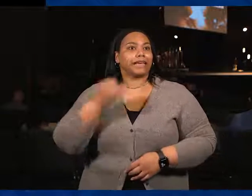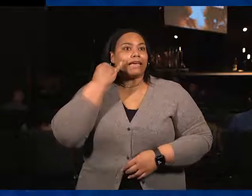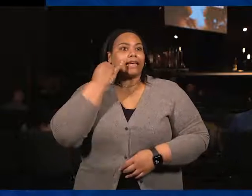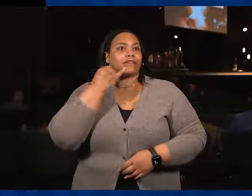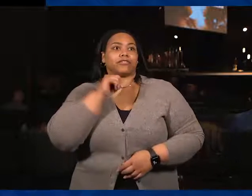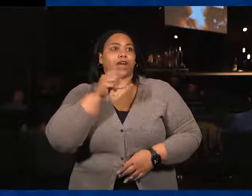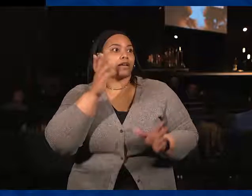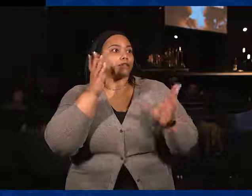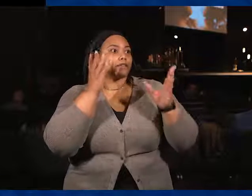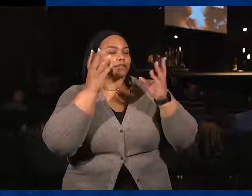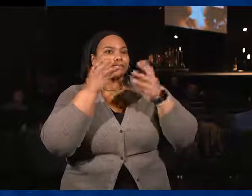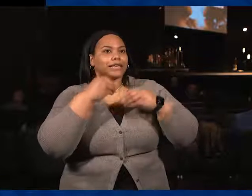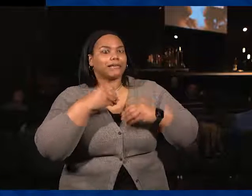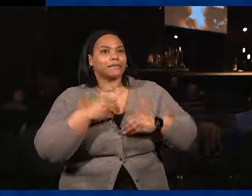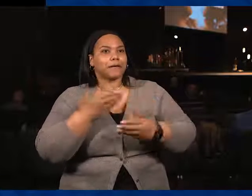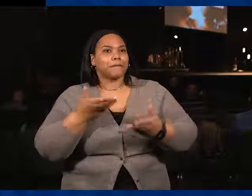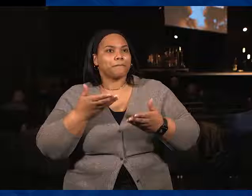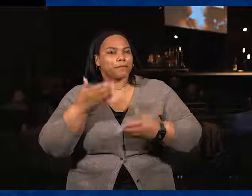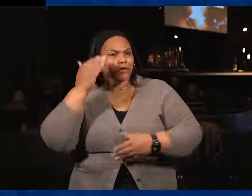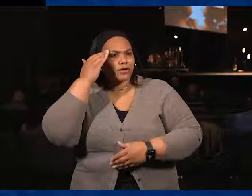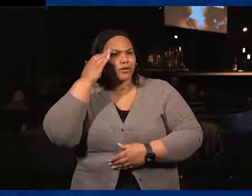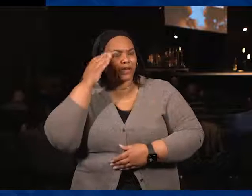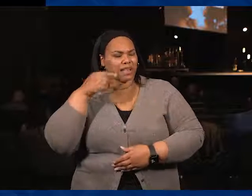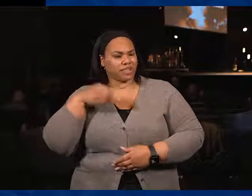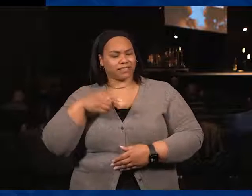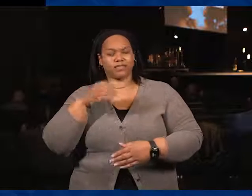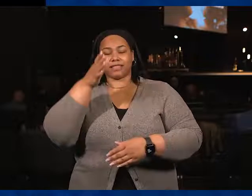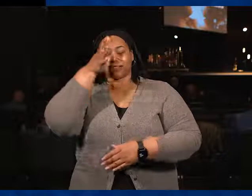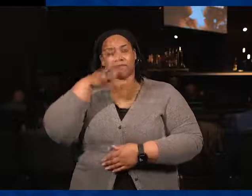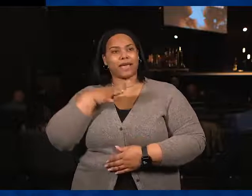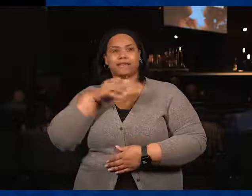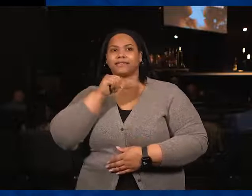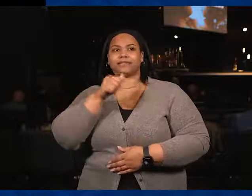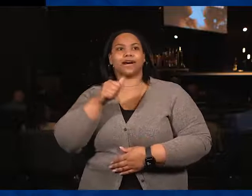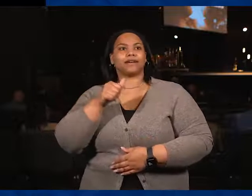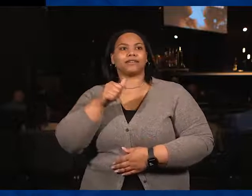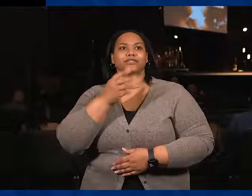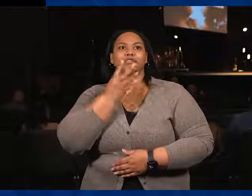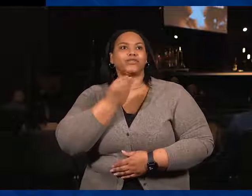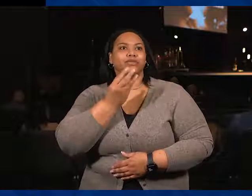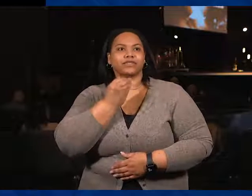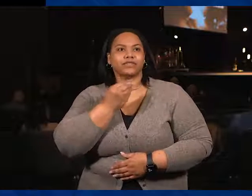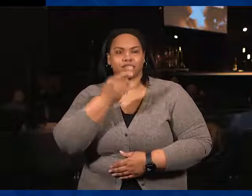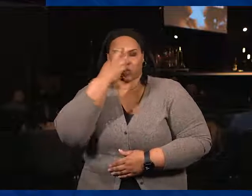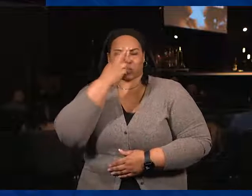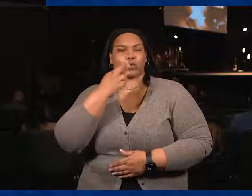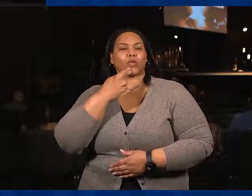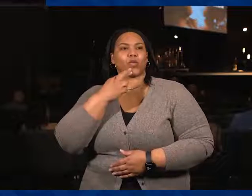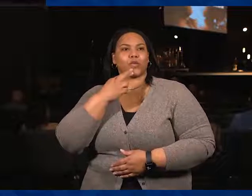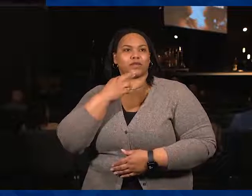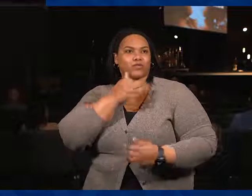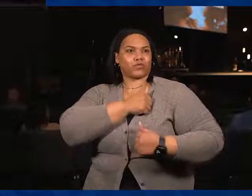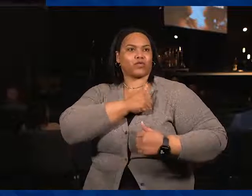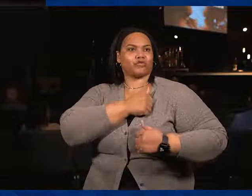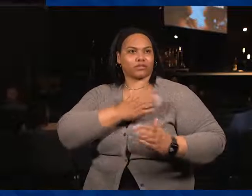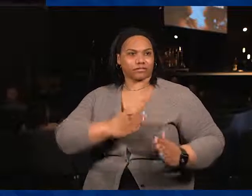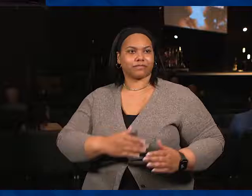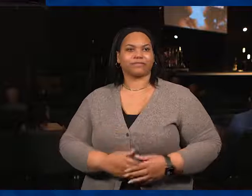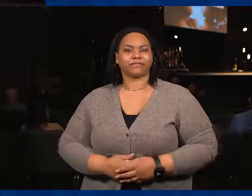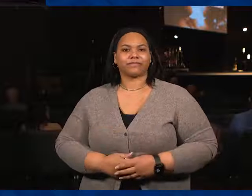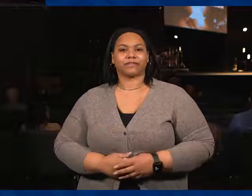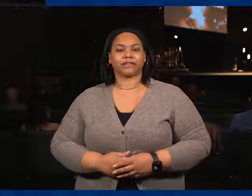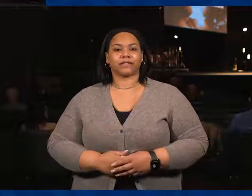me, you'd want to know that this man is not a Jew. He's a Roman soldier. And so he sends Jews